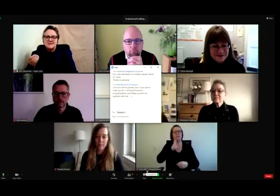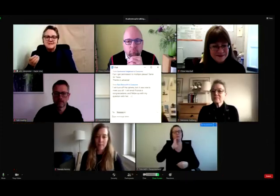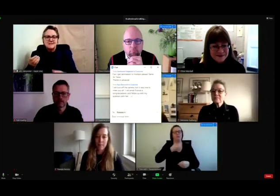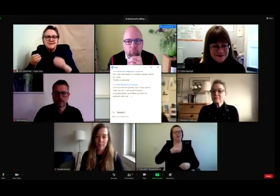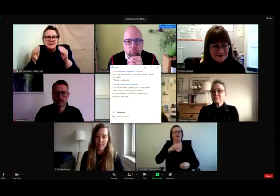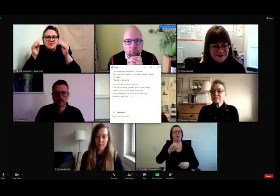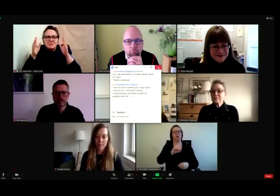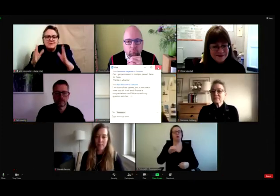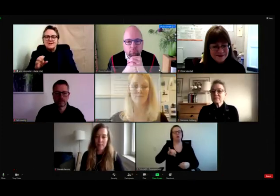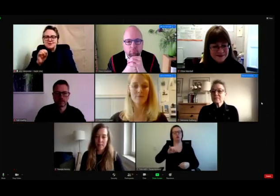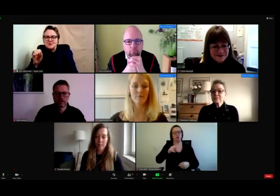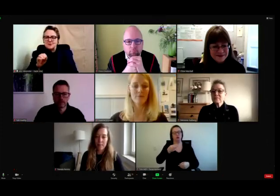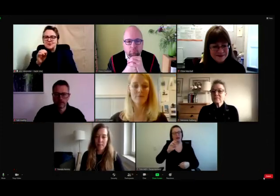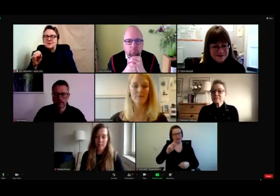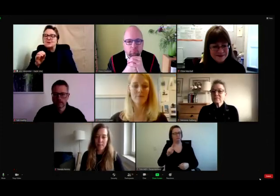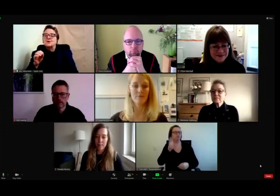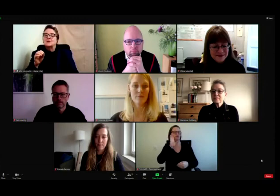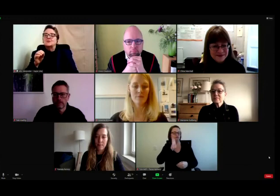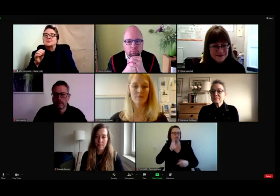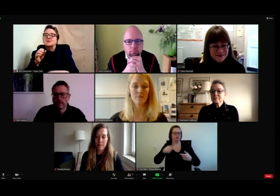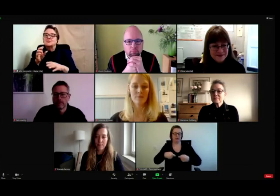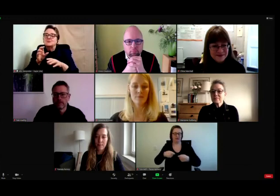task assigned to her.